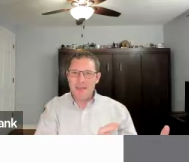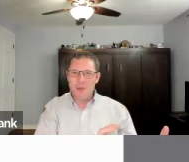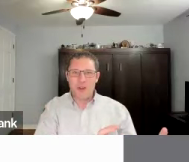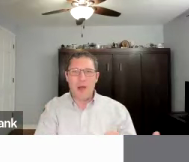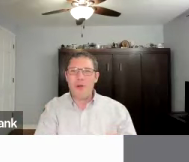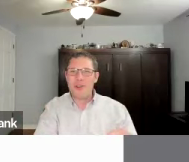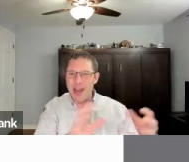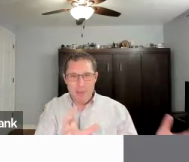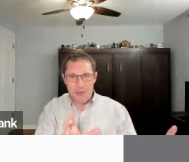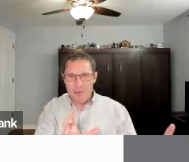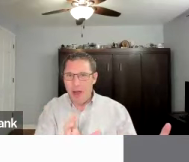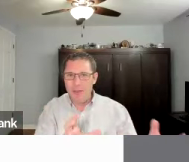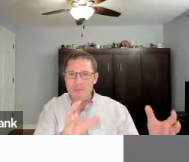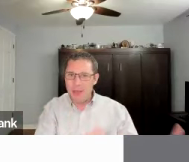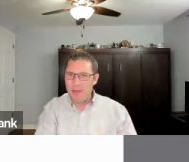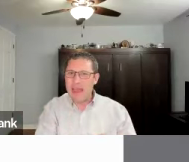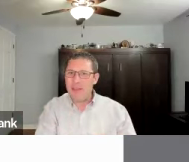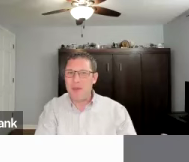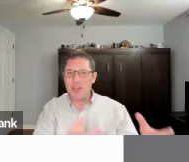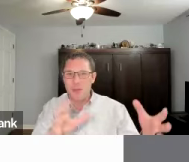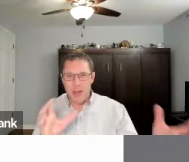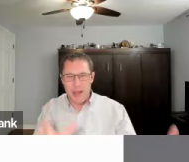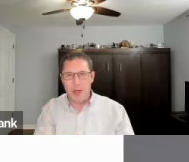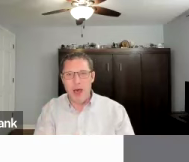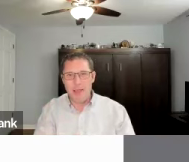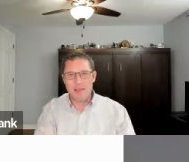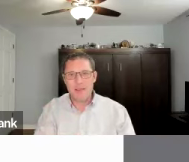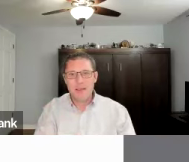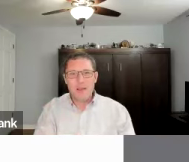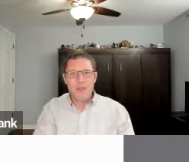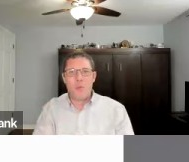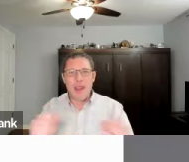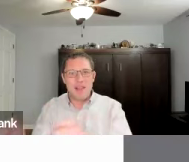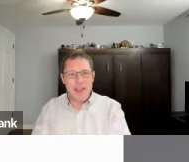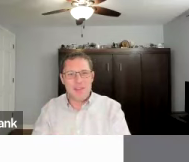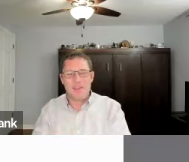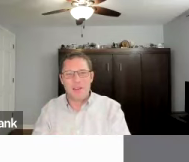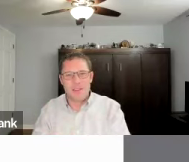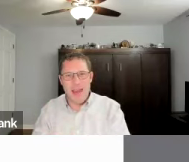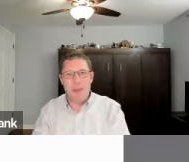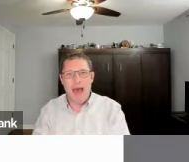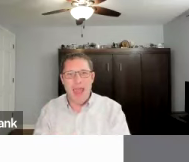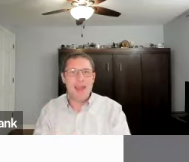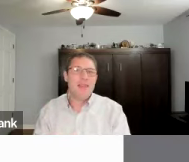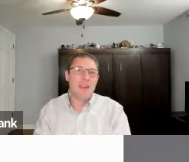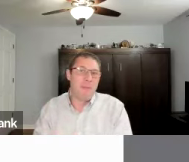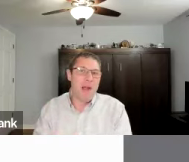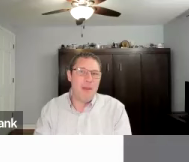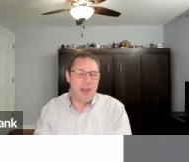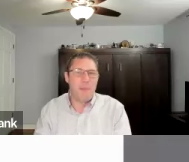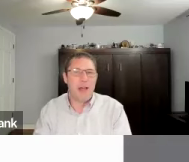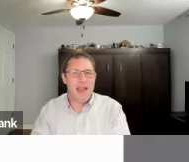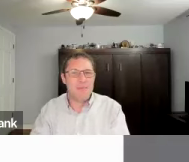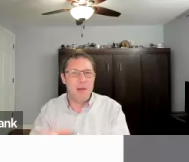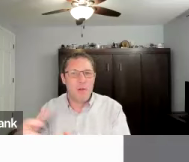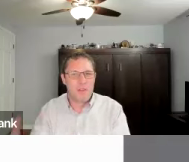laws, which are what we're talking about tomorrow. These bills have the potential to become laws. The regulations are set by the